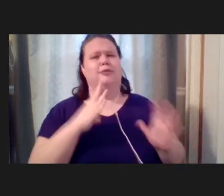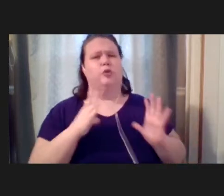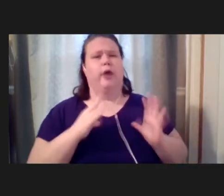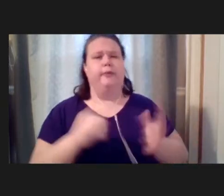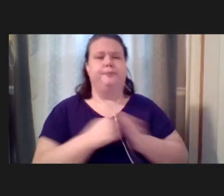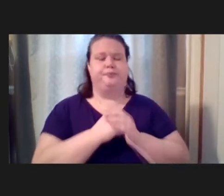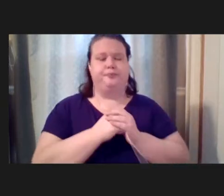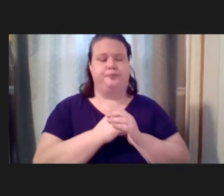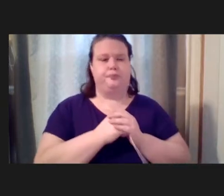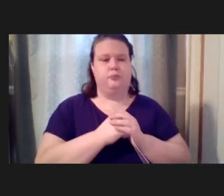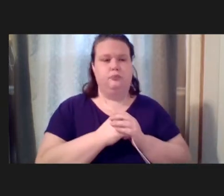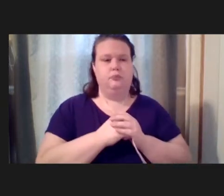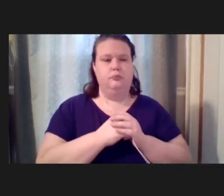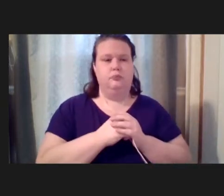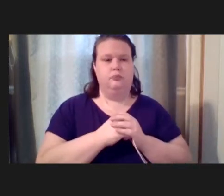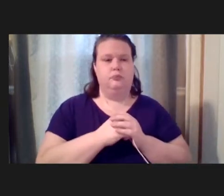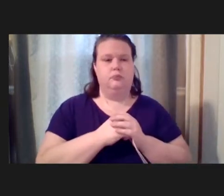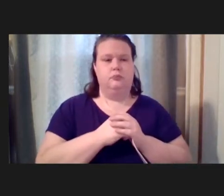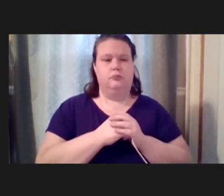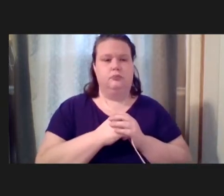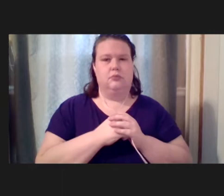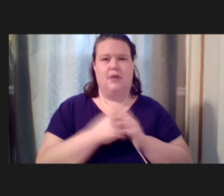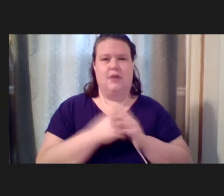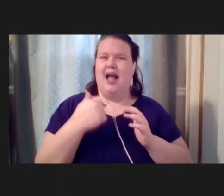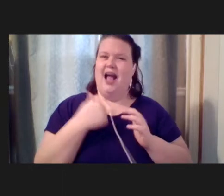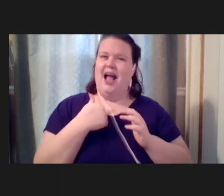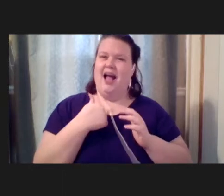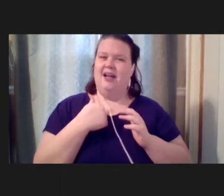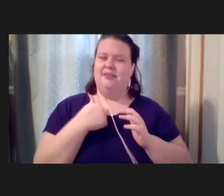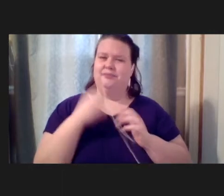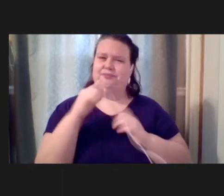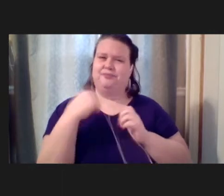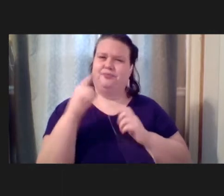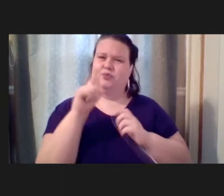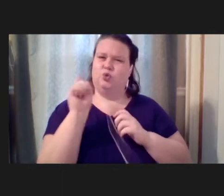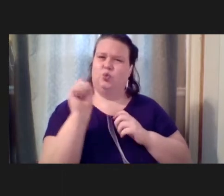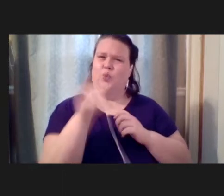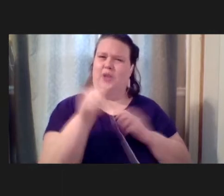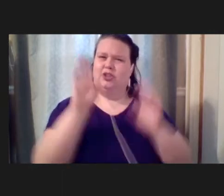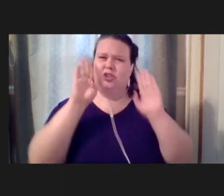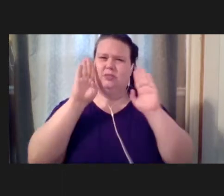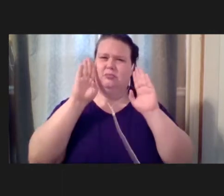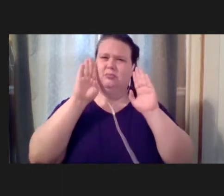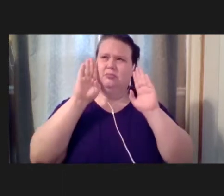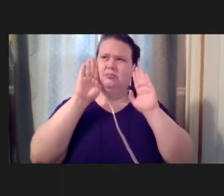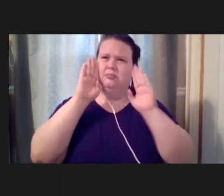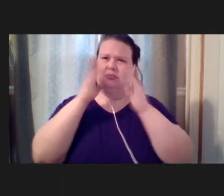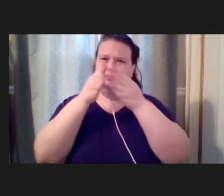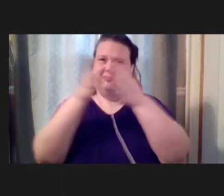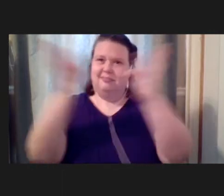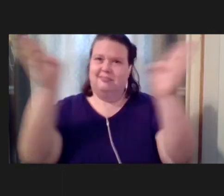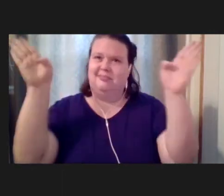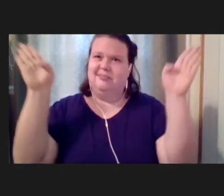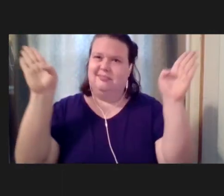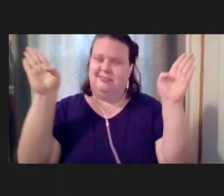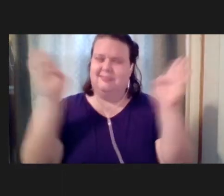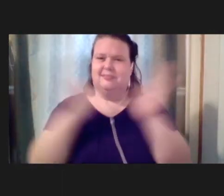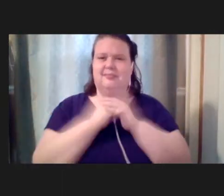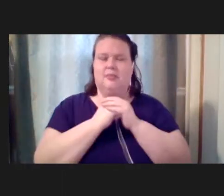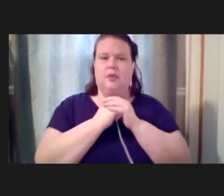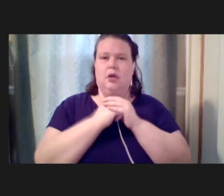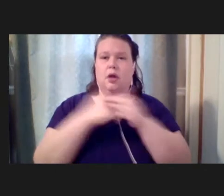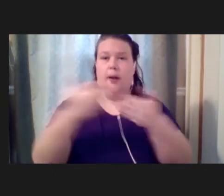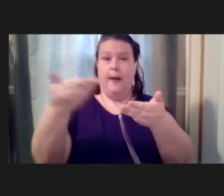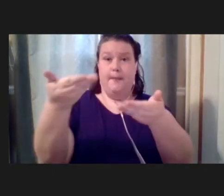um, big picture question. The way this is being presented. Um, and I